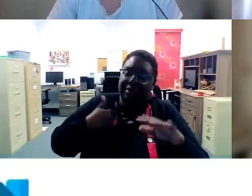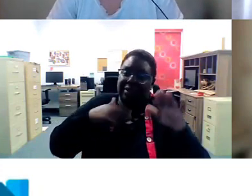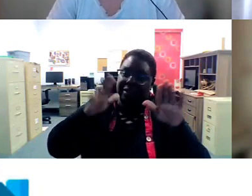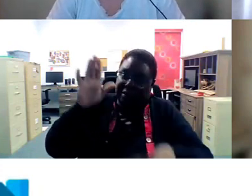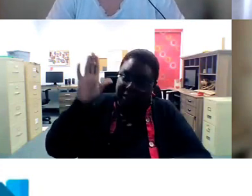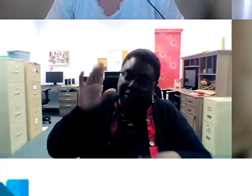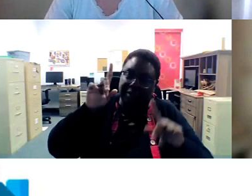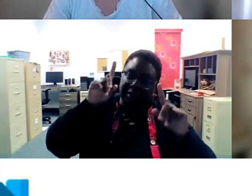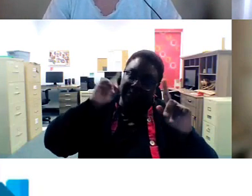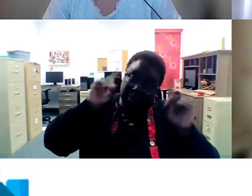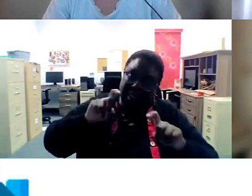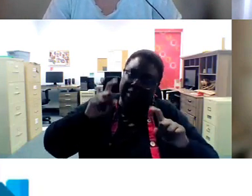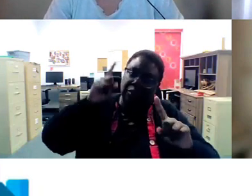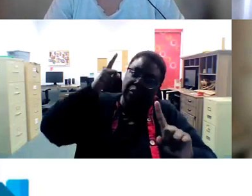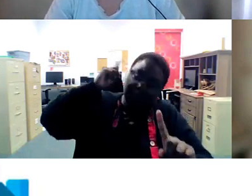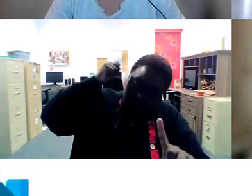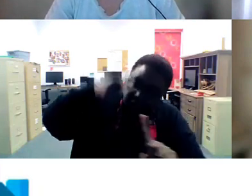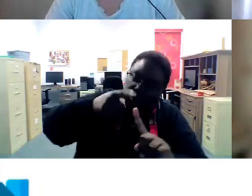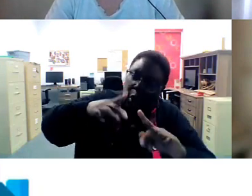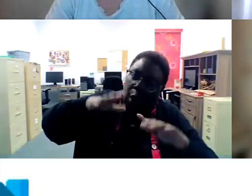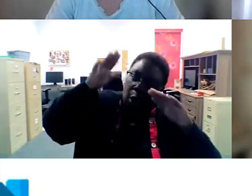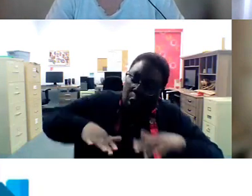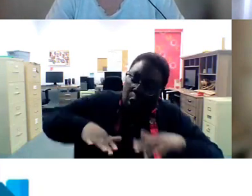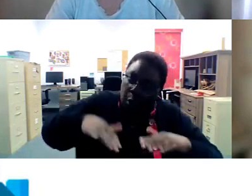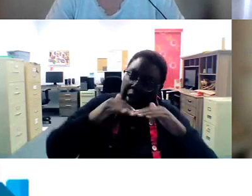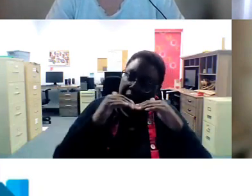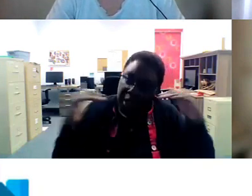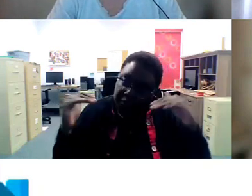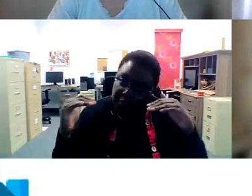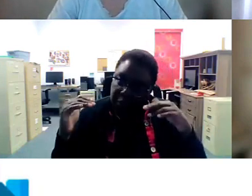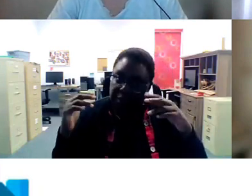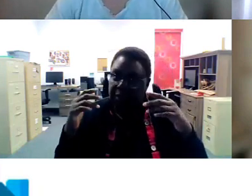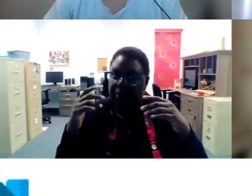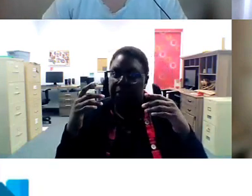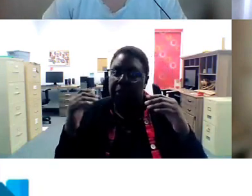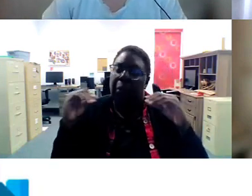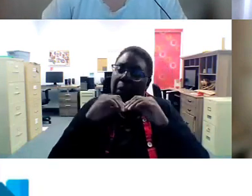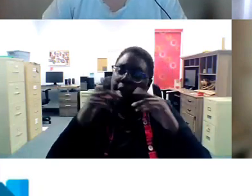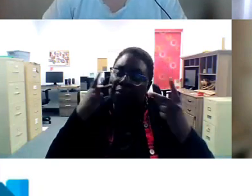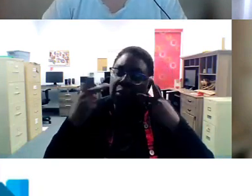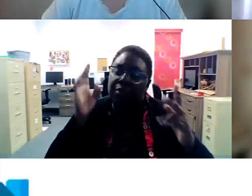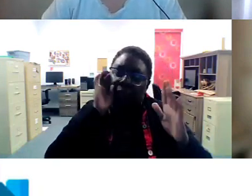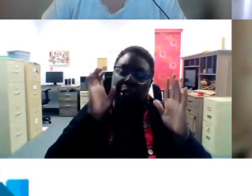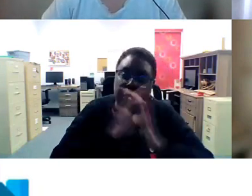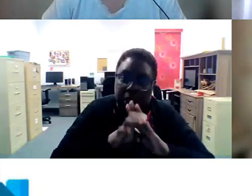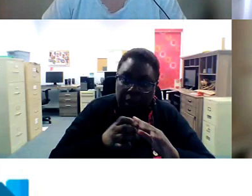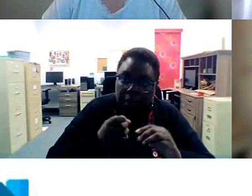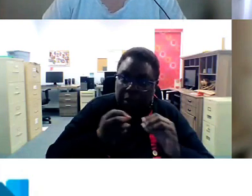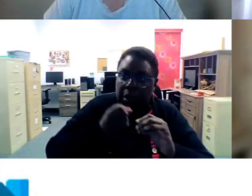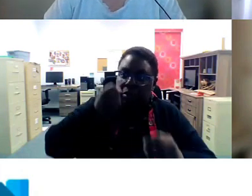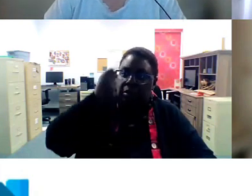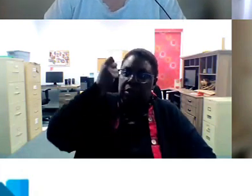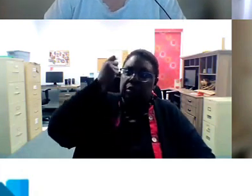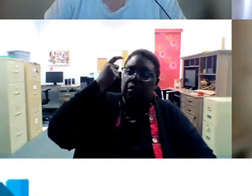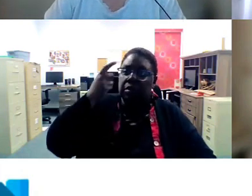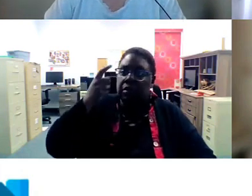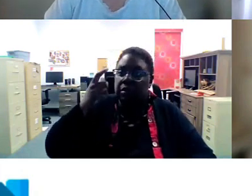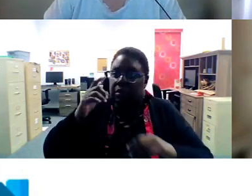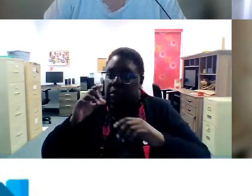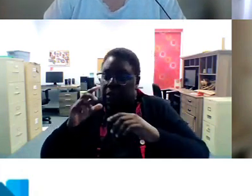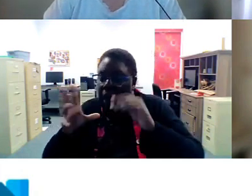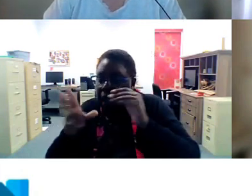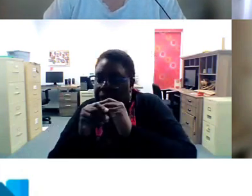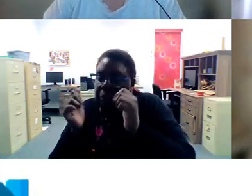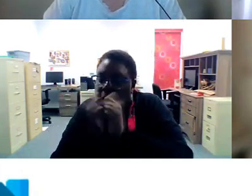Do you have anything that you can suggest that I might be able to access that is citizenship